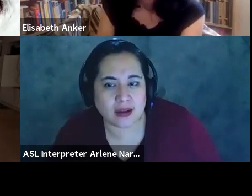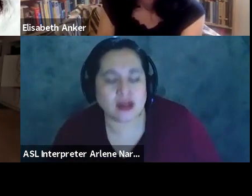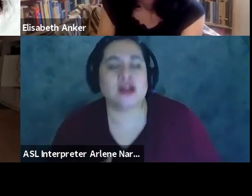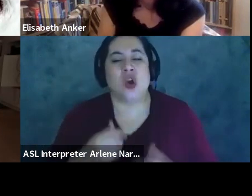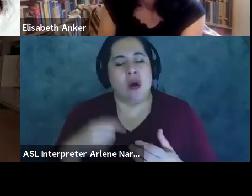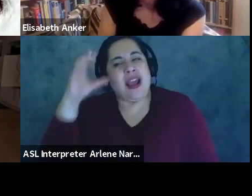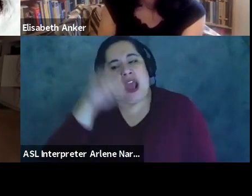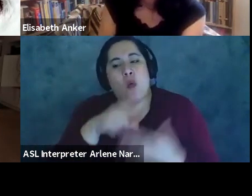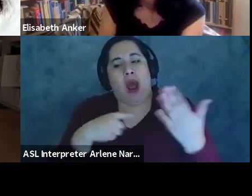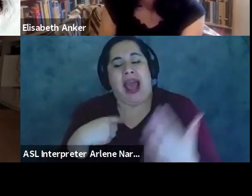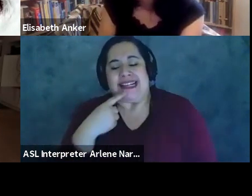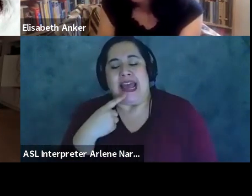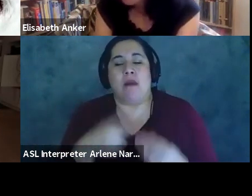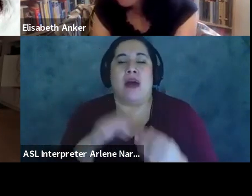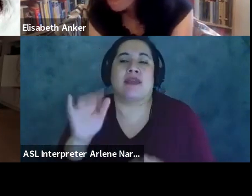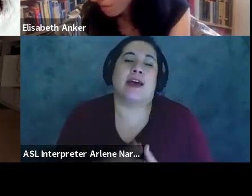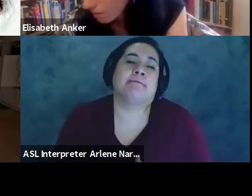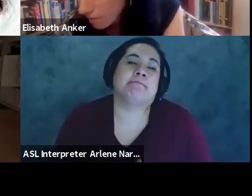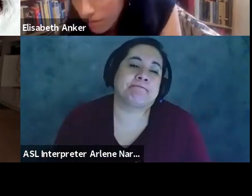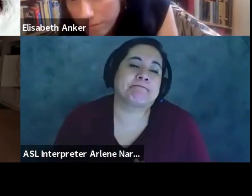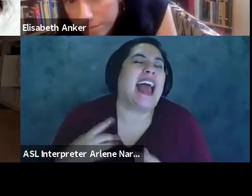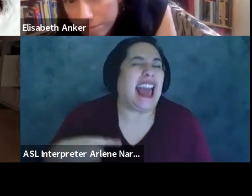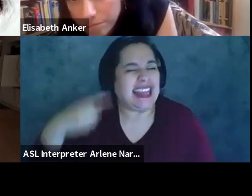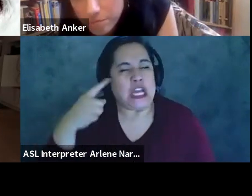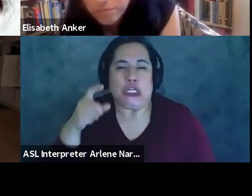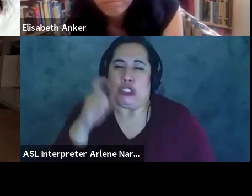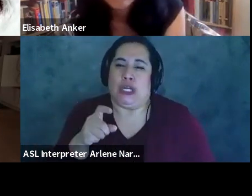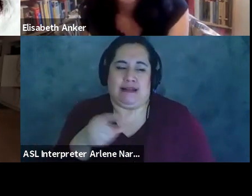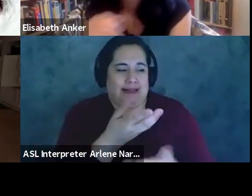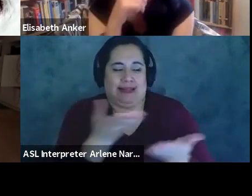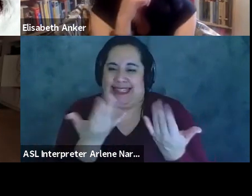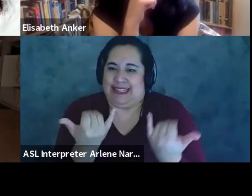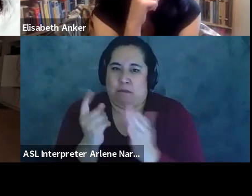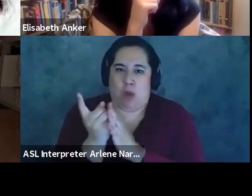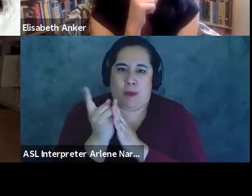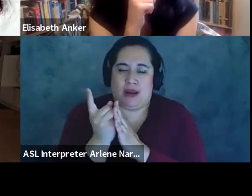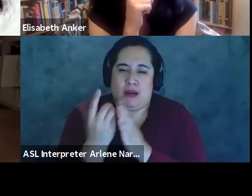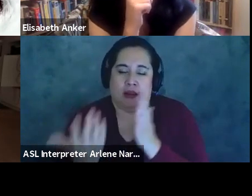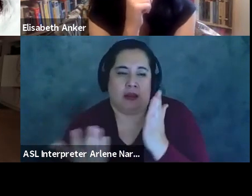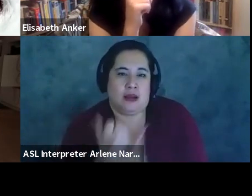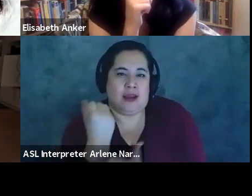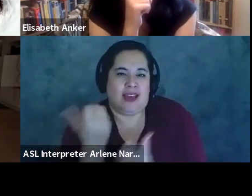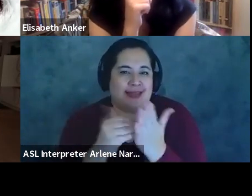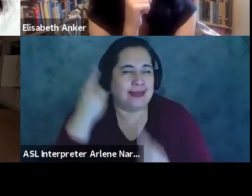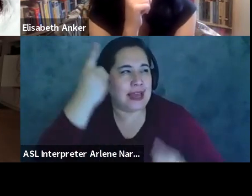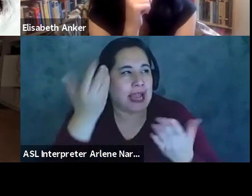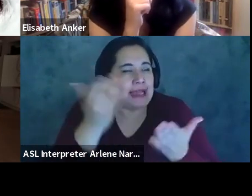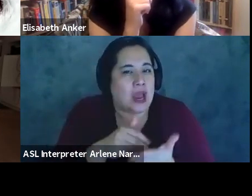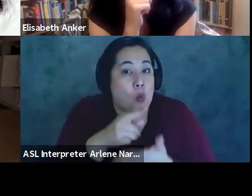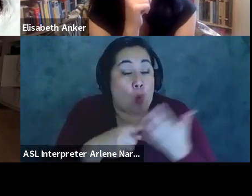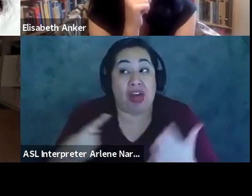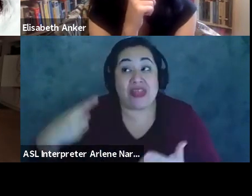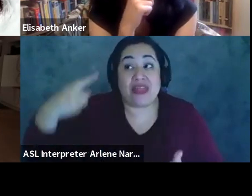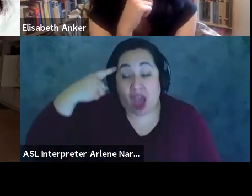I guess what I would say about that is, I think this should be an occasion for us to rethink what we thought were the sources of